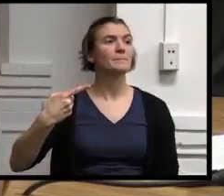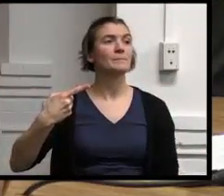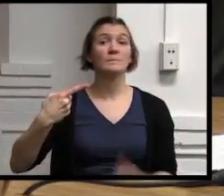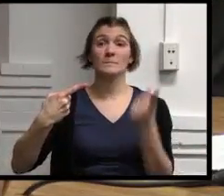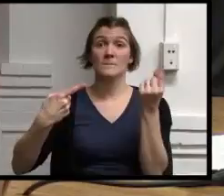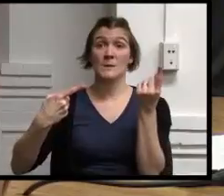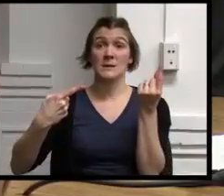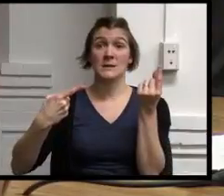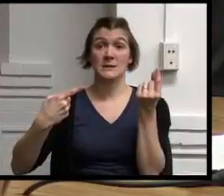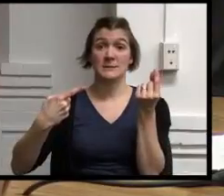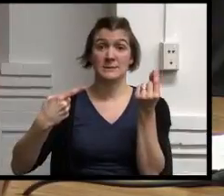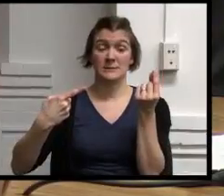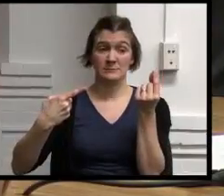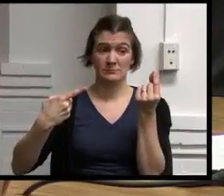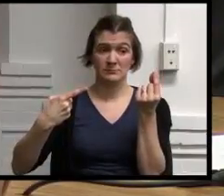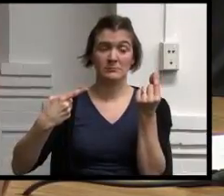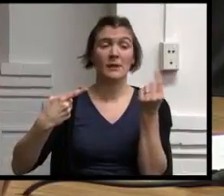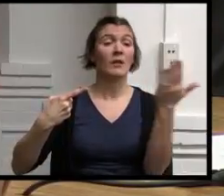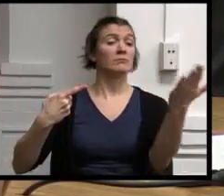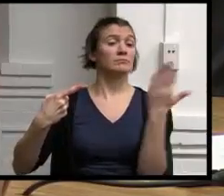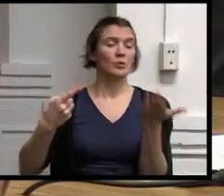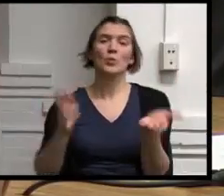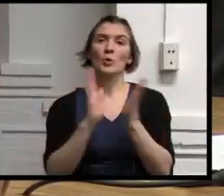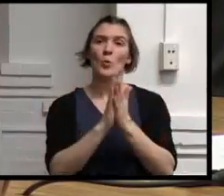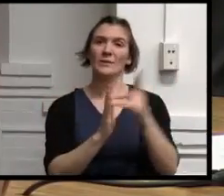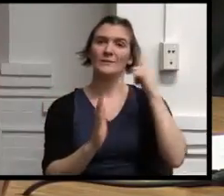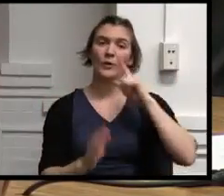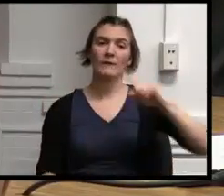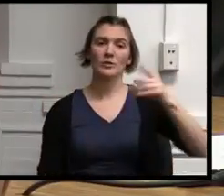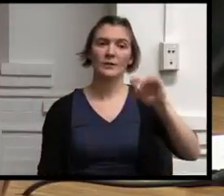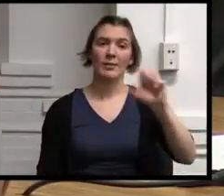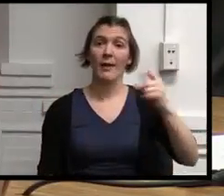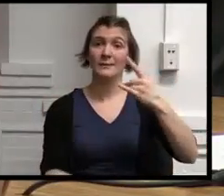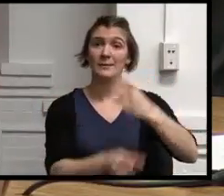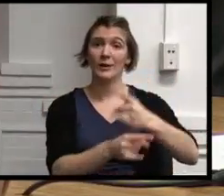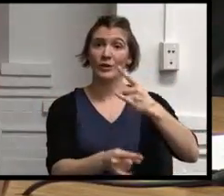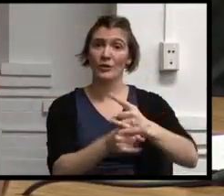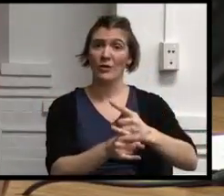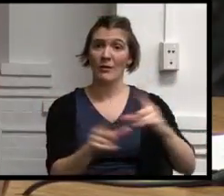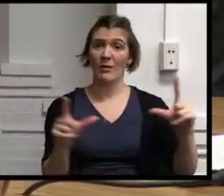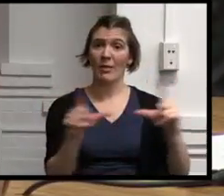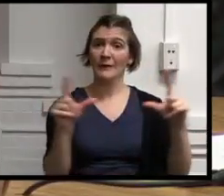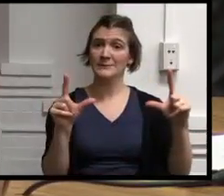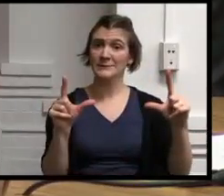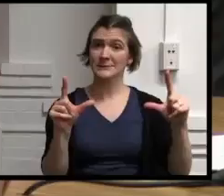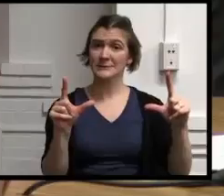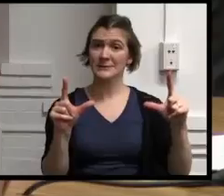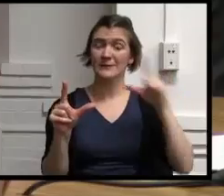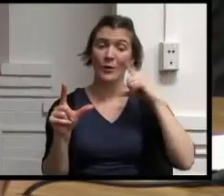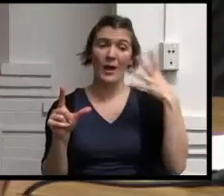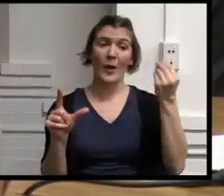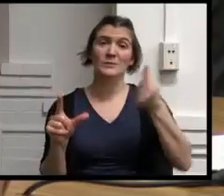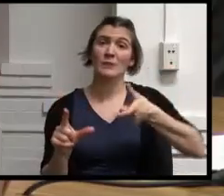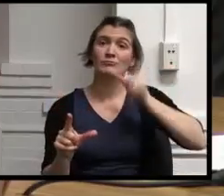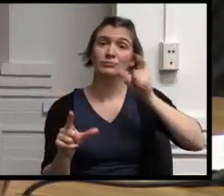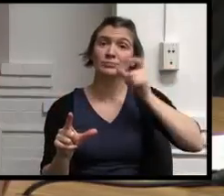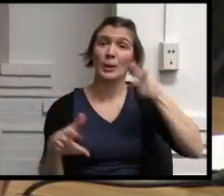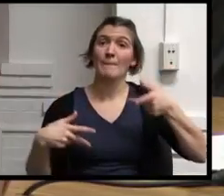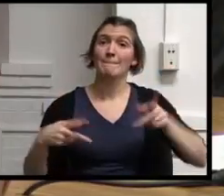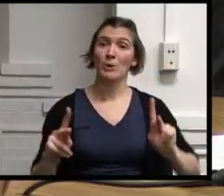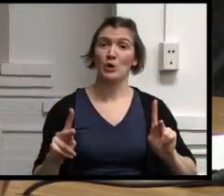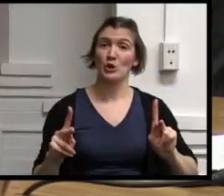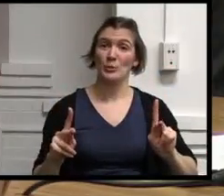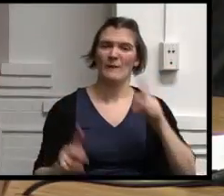commissioners agenda is a request for a first-class liquor license and outside consumption permit